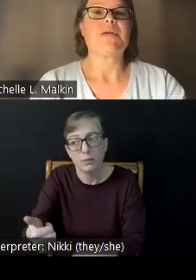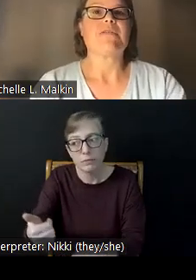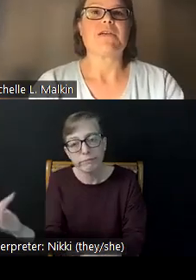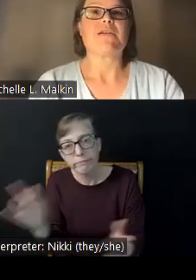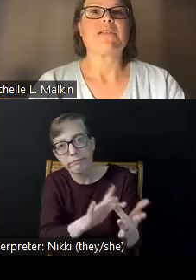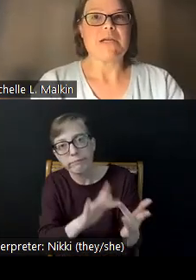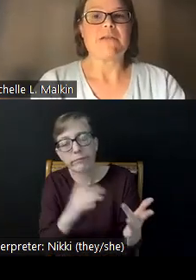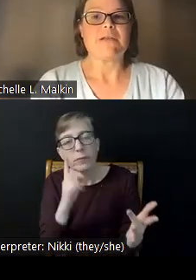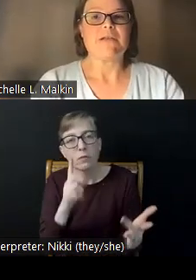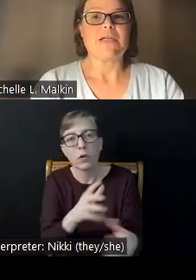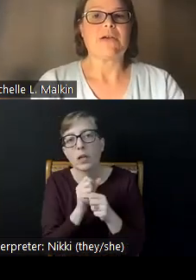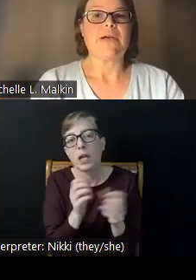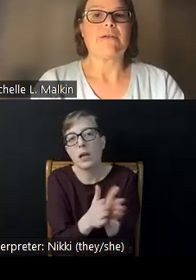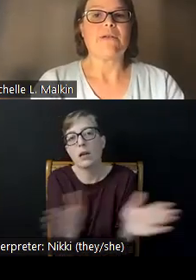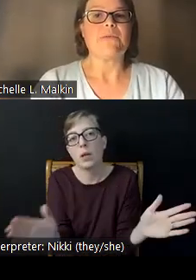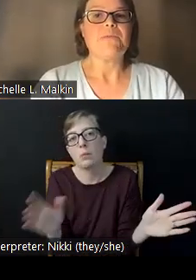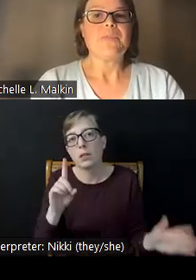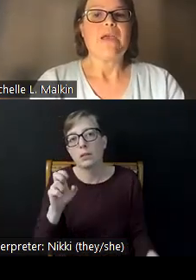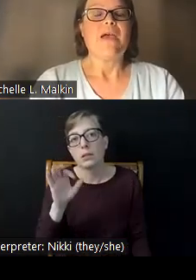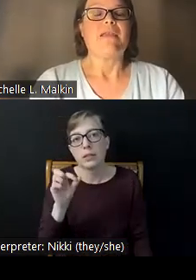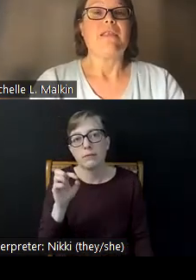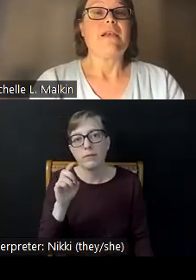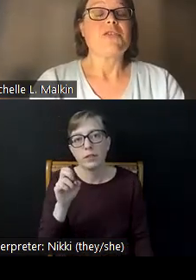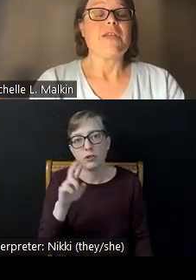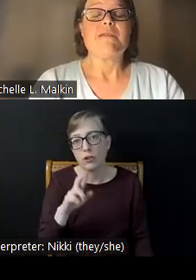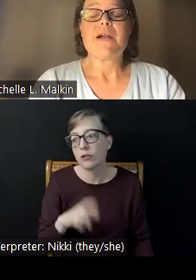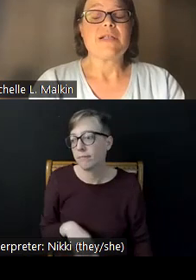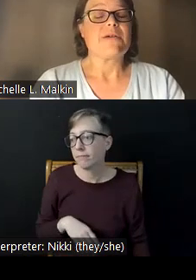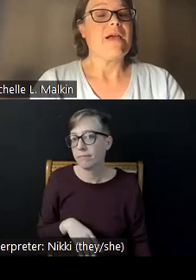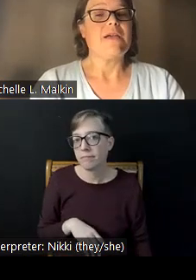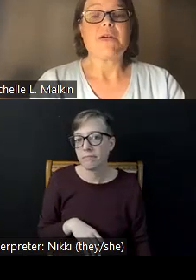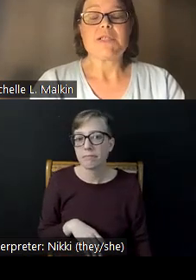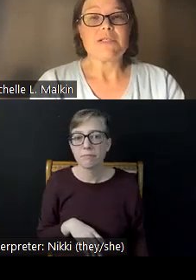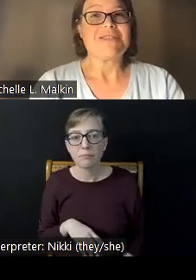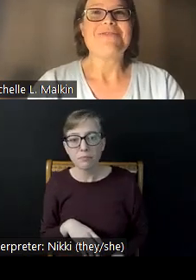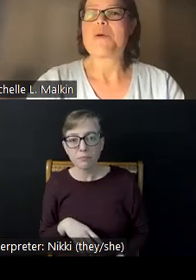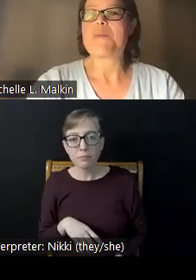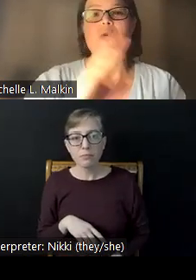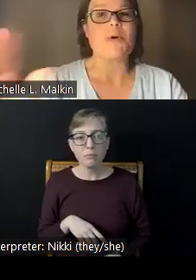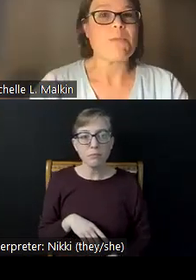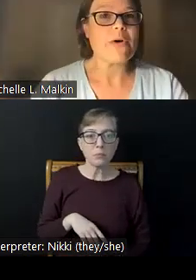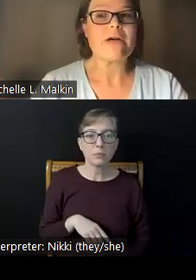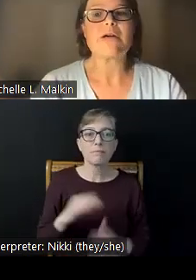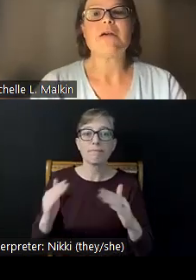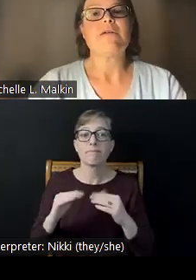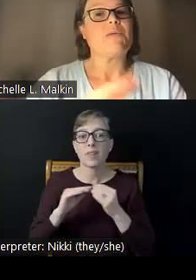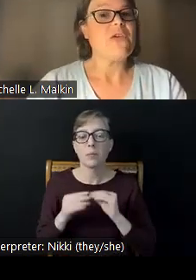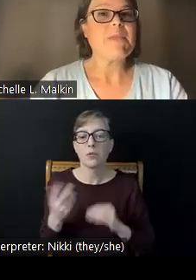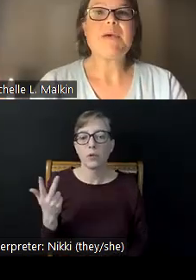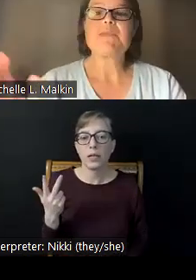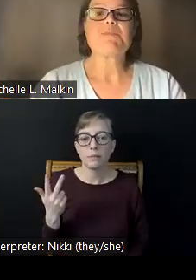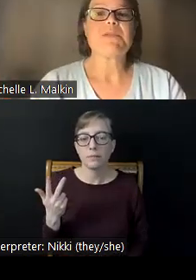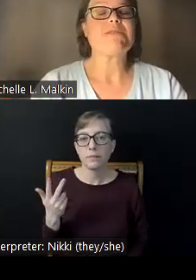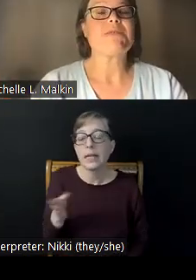for a public defender. It's better than trying to go it alone. And then they should never answer any questions from a former employer, from